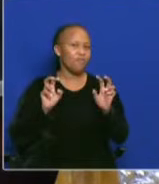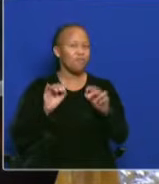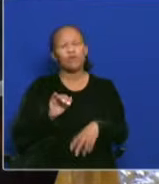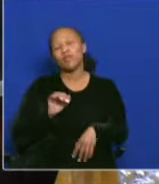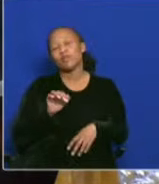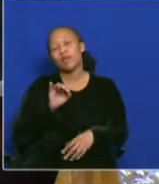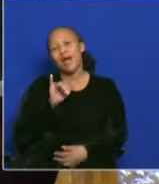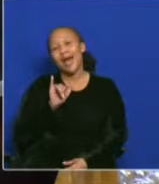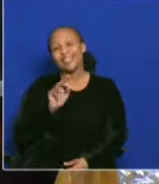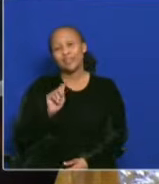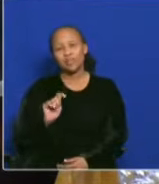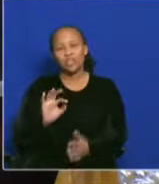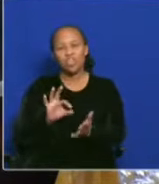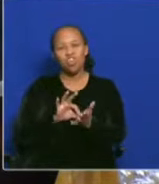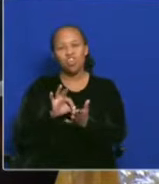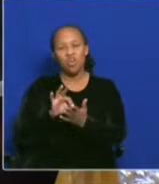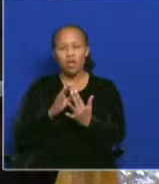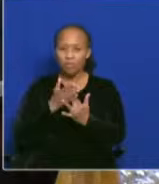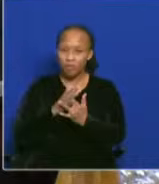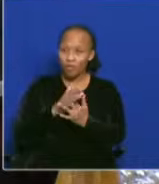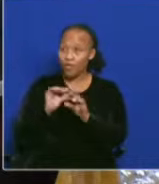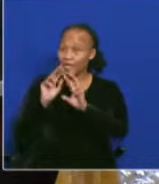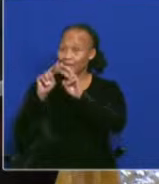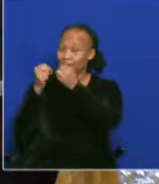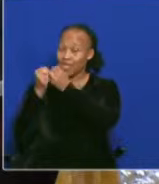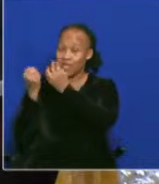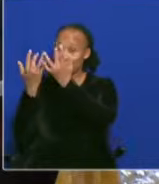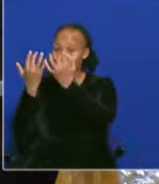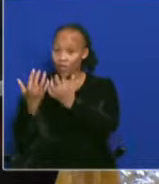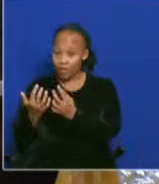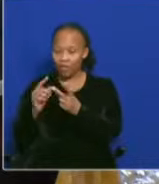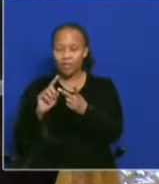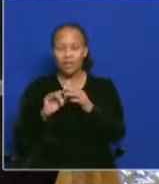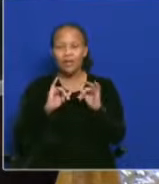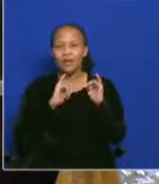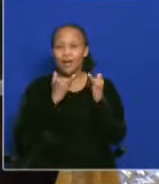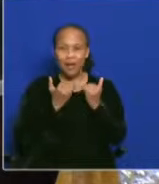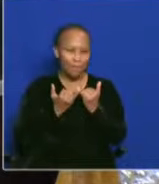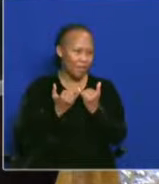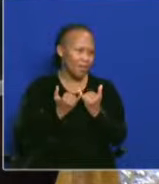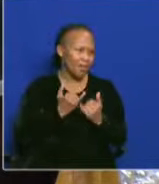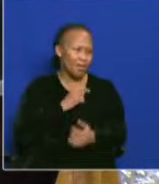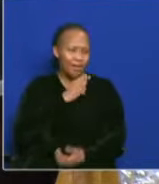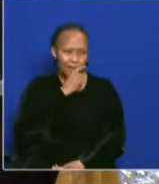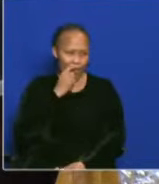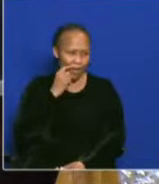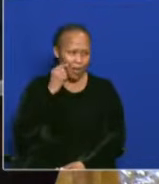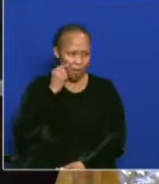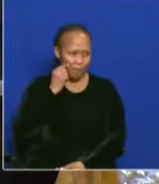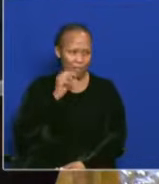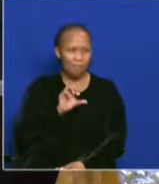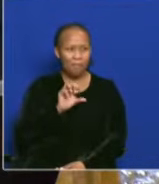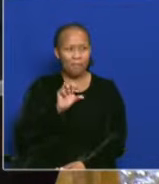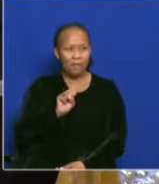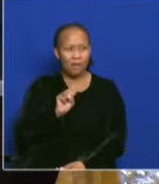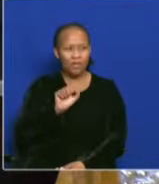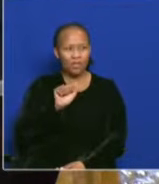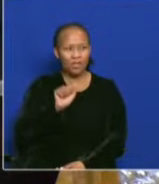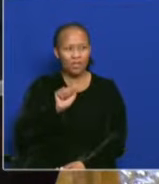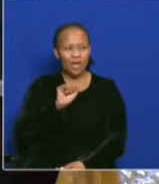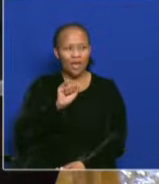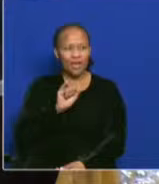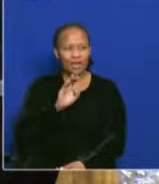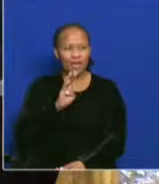between the National Treasury and a company called Siberia. And for that, we begin in